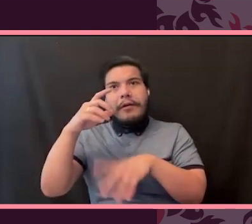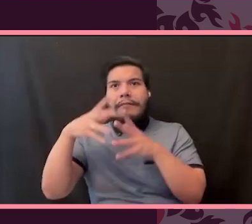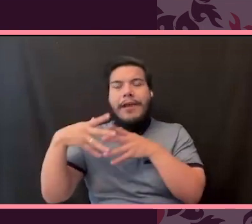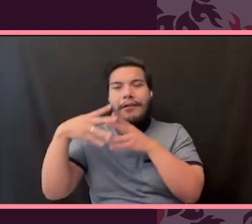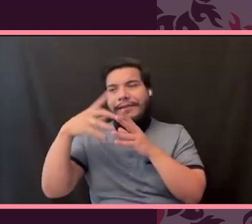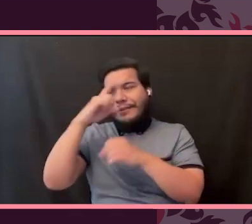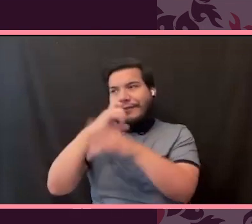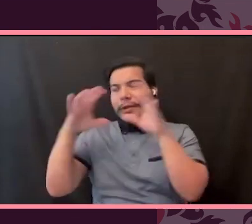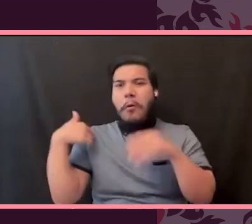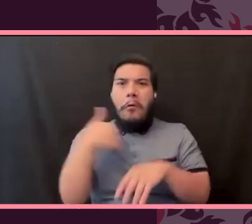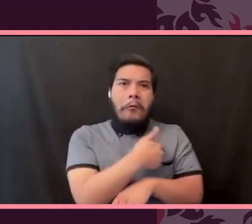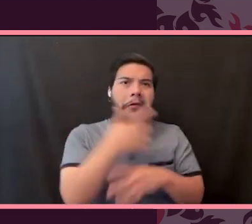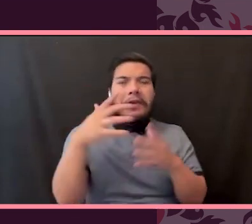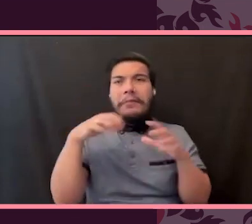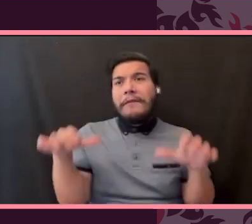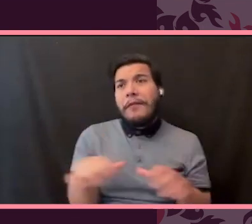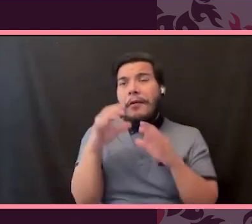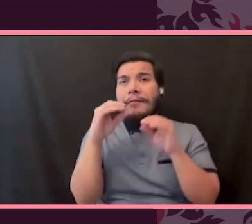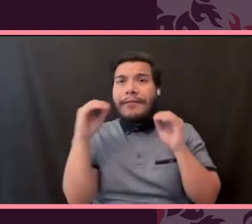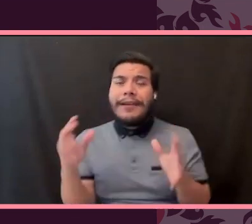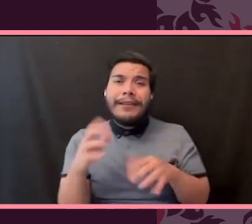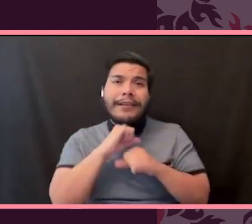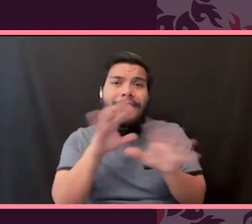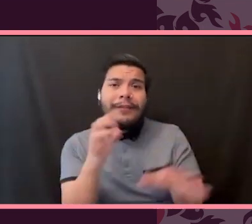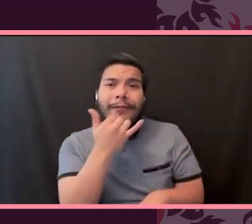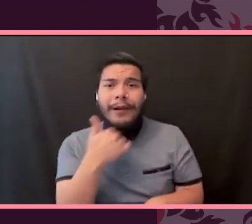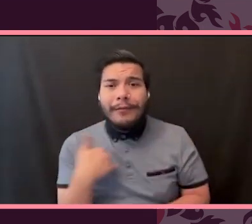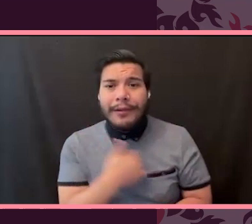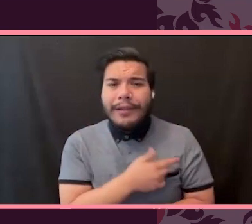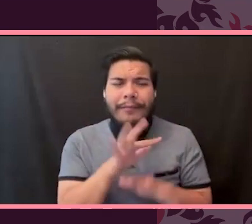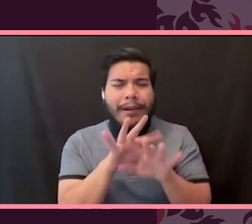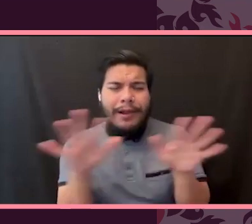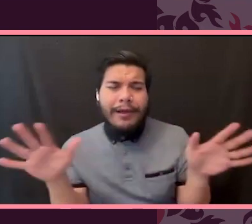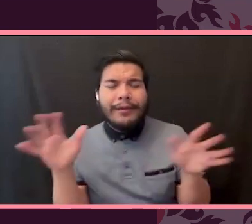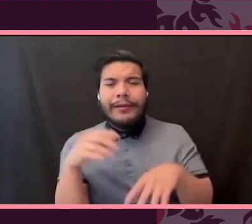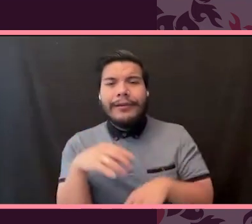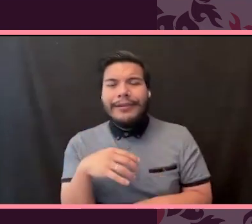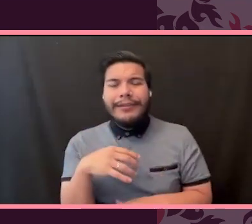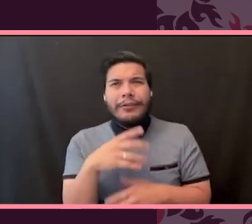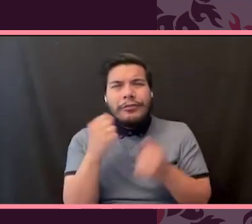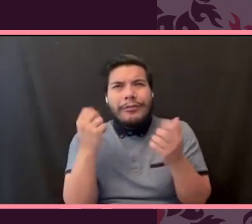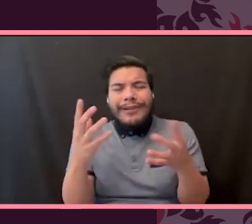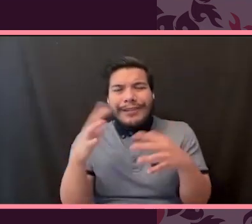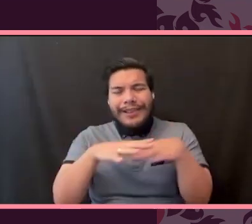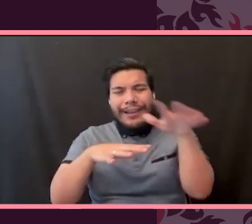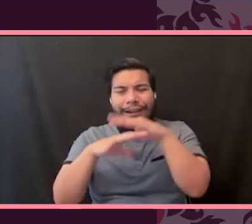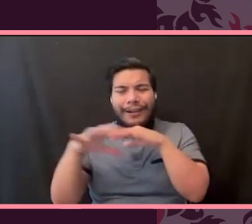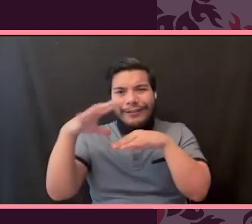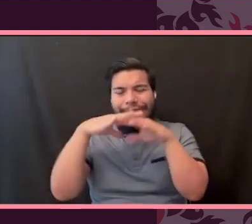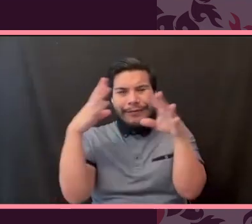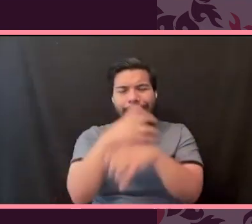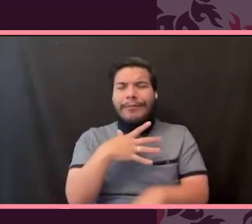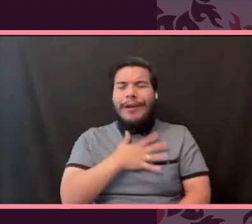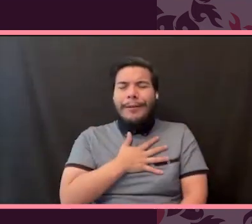on it and there's nothing ever wrong with us, right? So there's so much complexity to this. And then my heart just aches hearing, right,